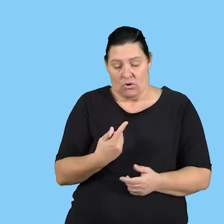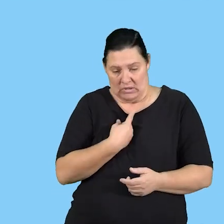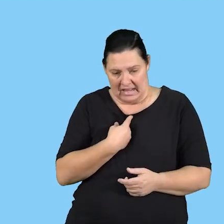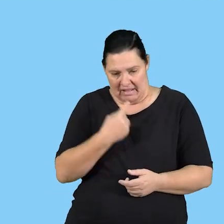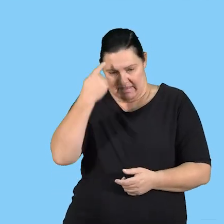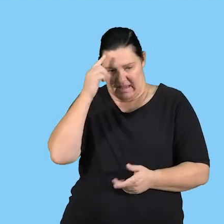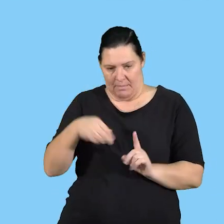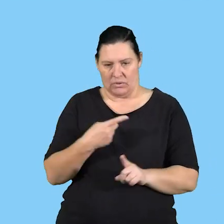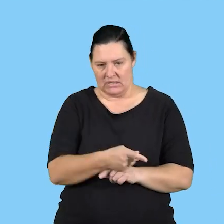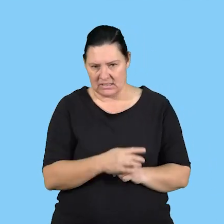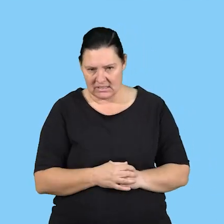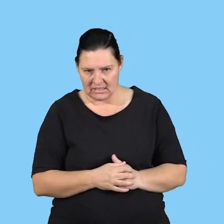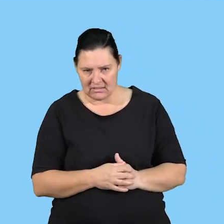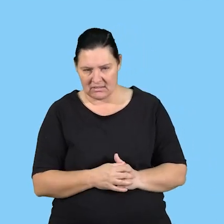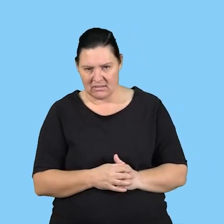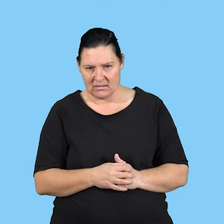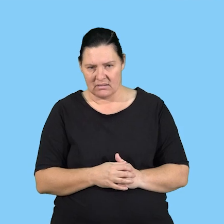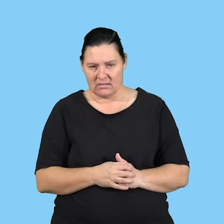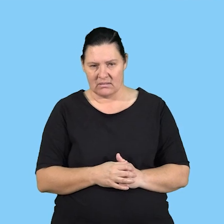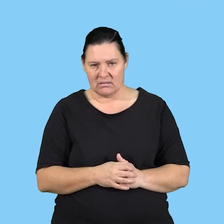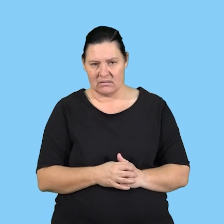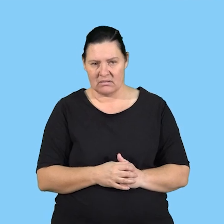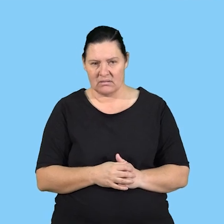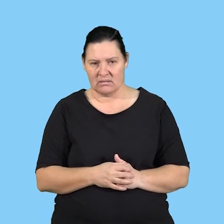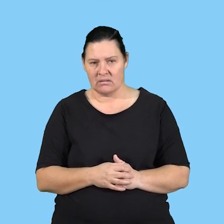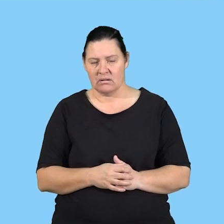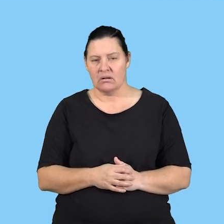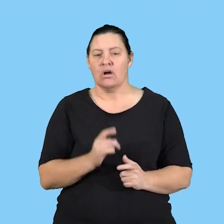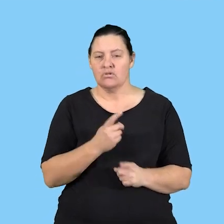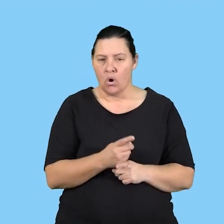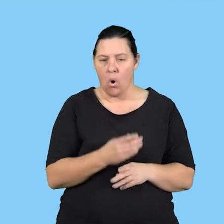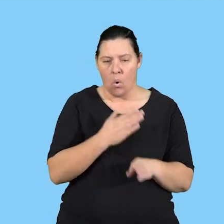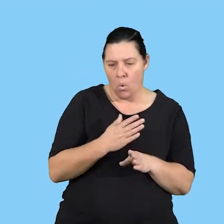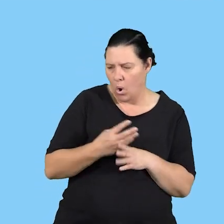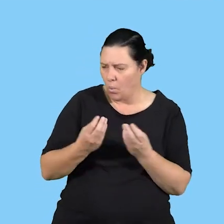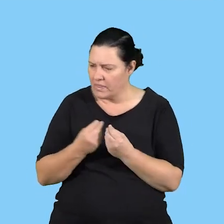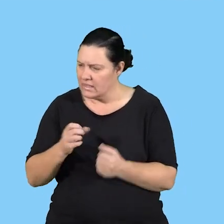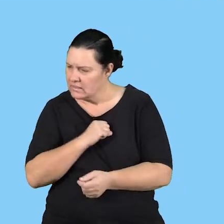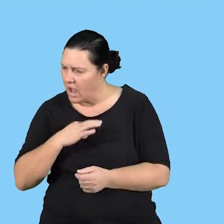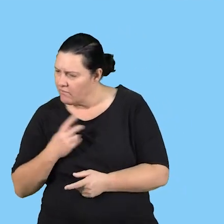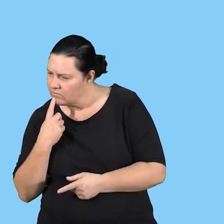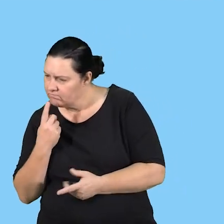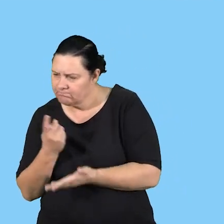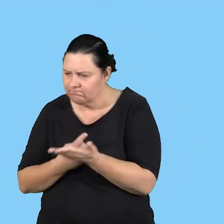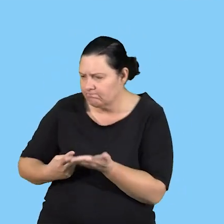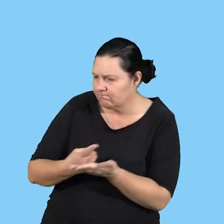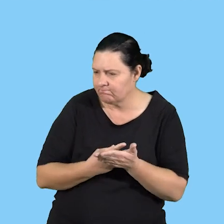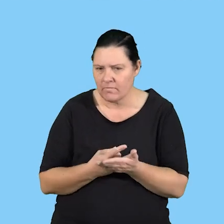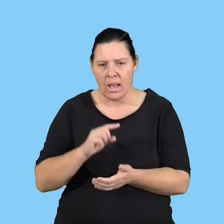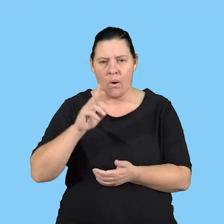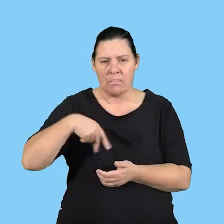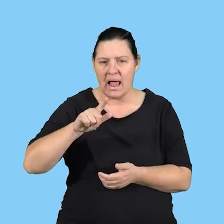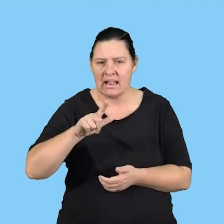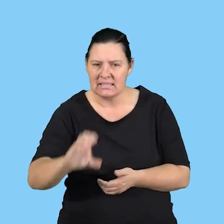mind. And imagine putting all your collaborating with your peers on the staff or in the